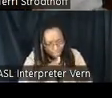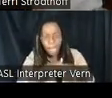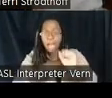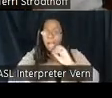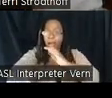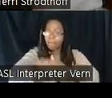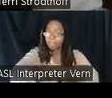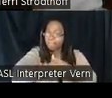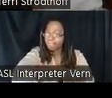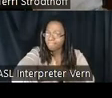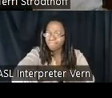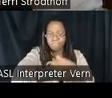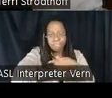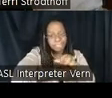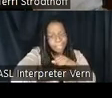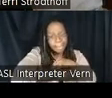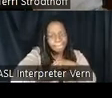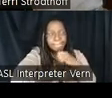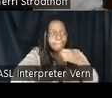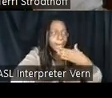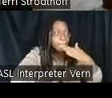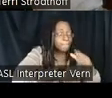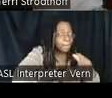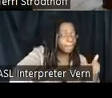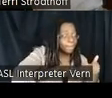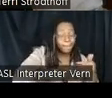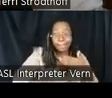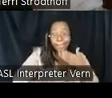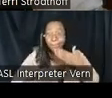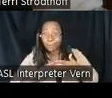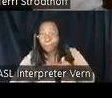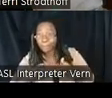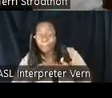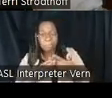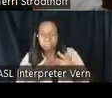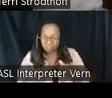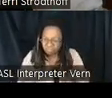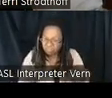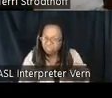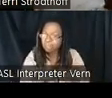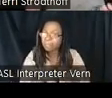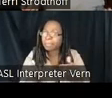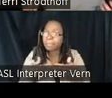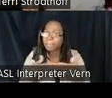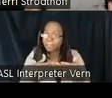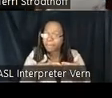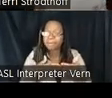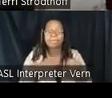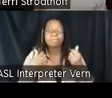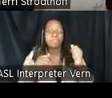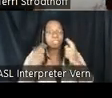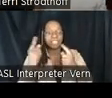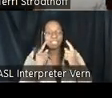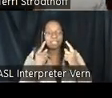Not a different baby, not a good baby, the other a bad baby, but the same baby popping in here. And we ask ourselves then, it's a great